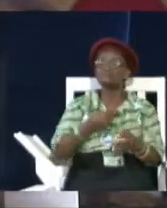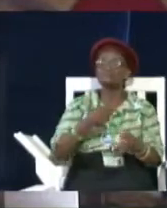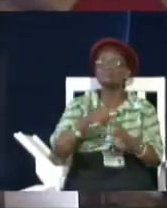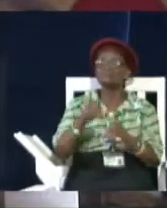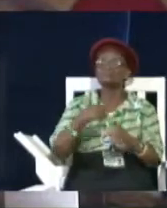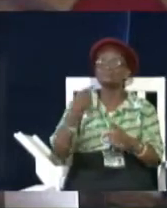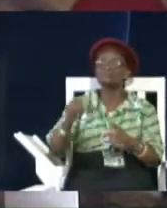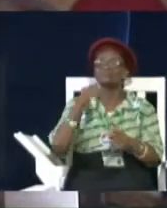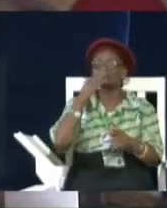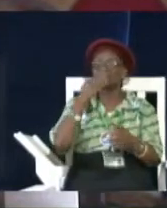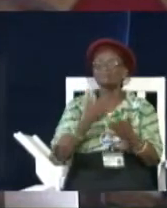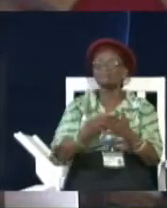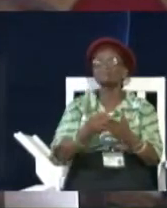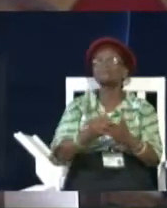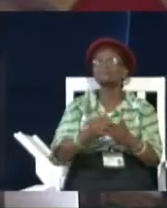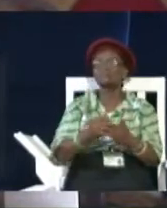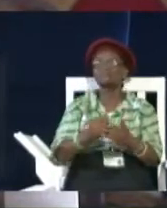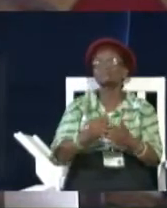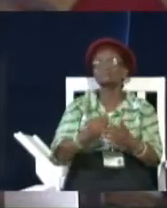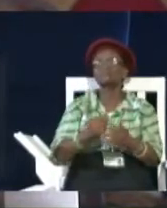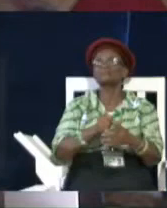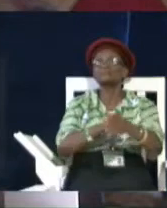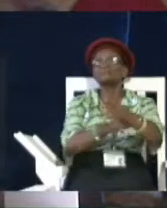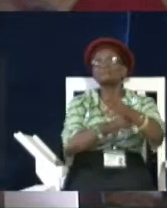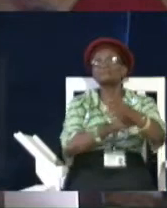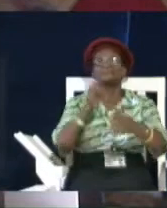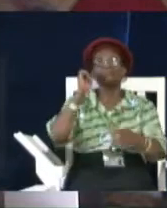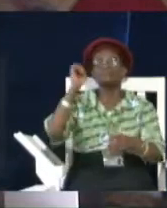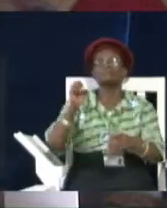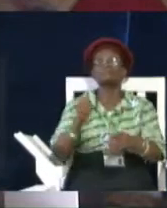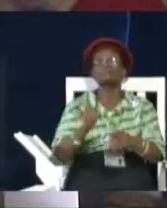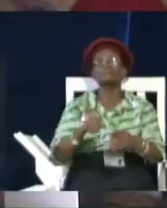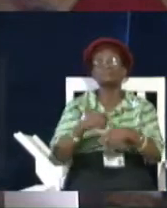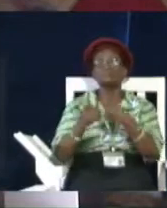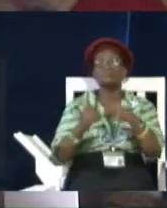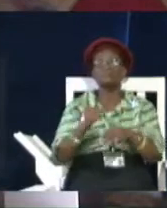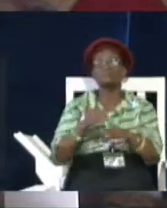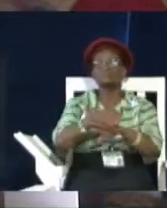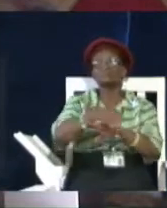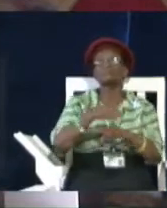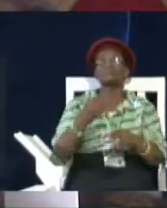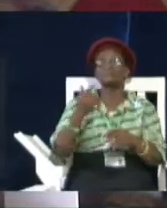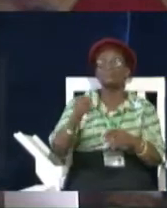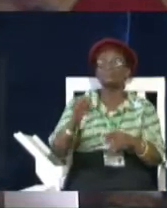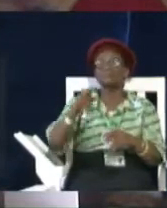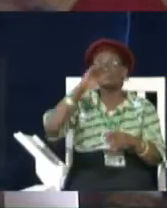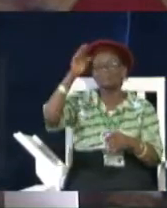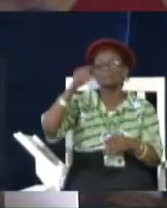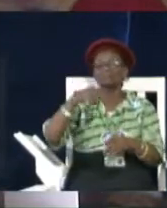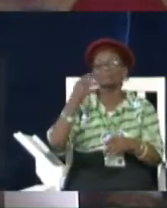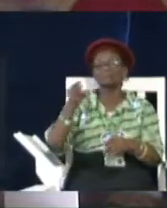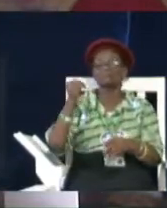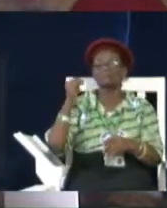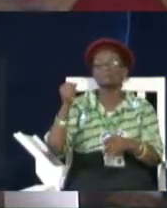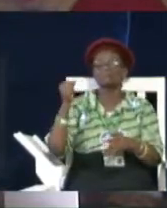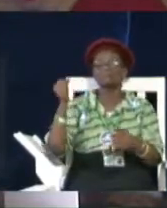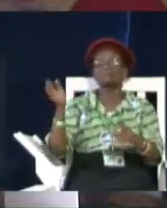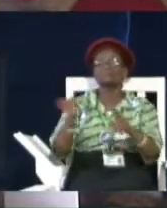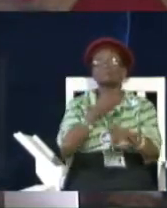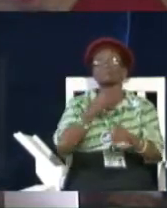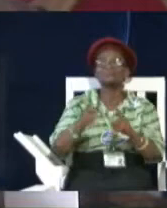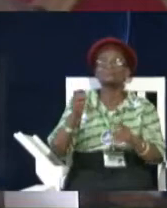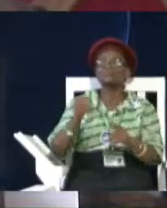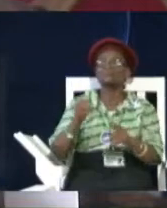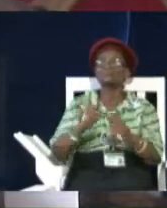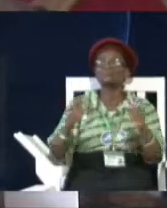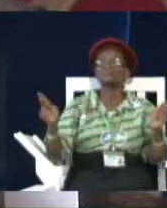when he came across a man who had been attacked by highway robbers. That's a very